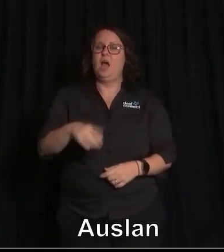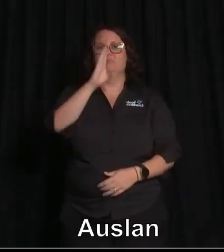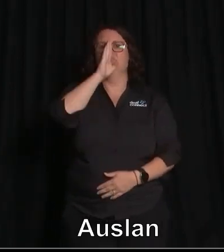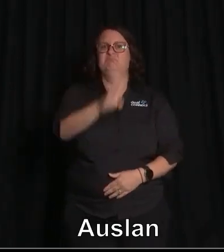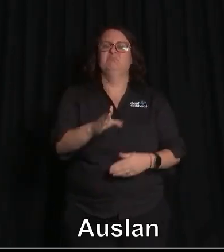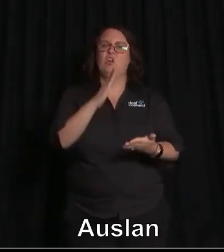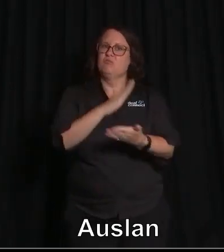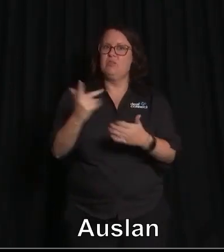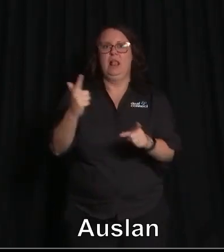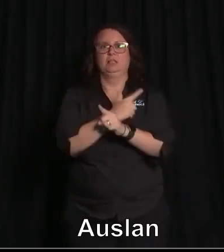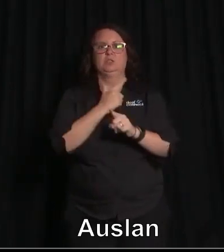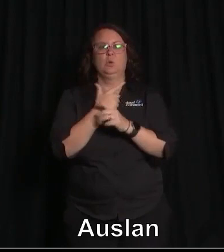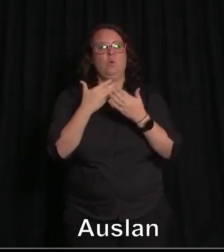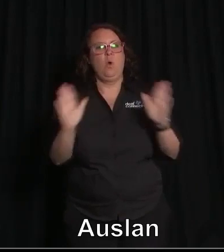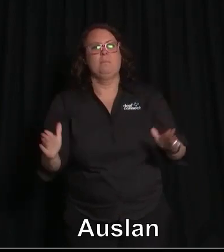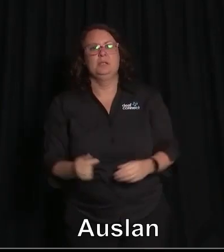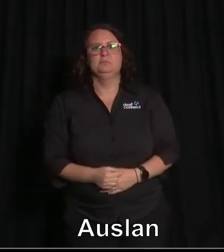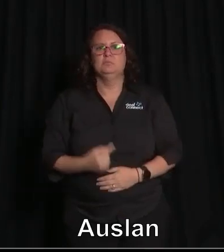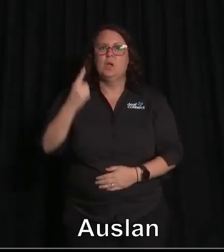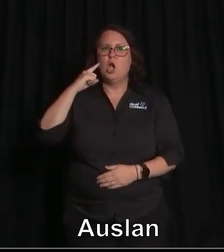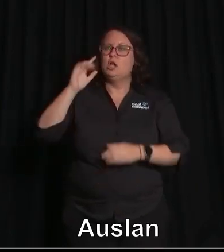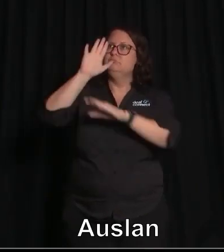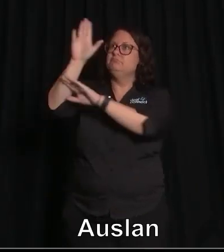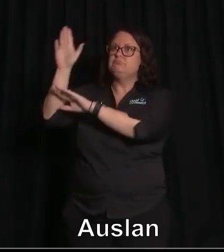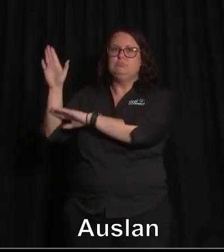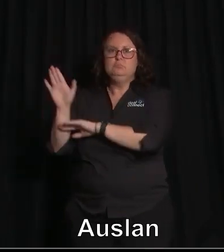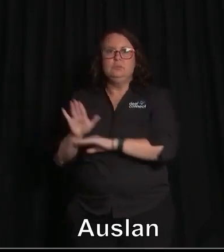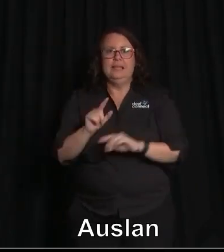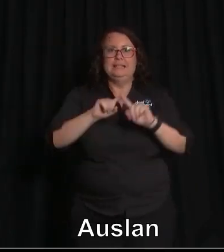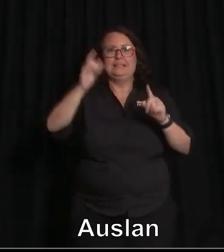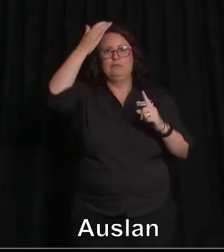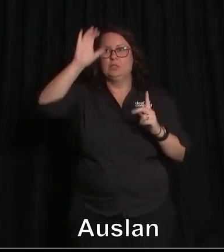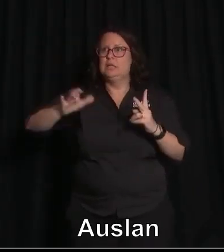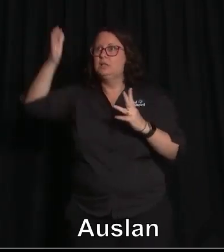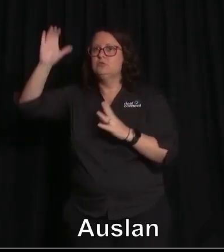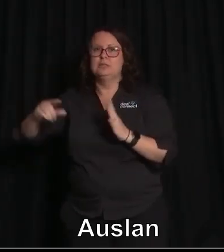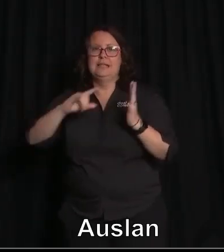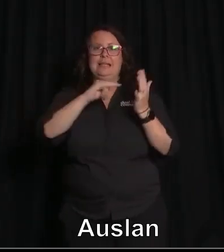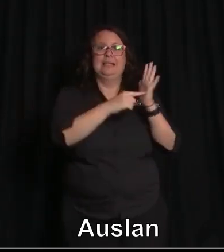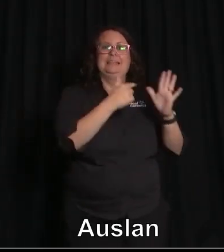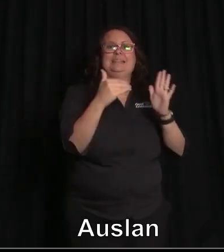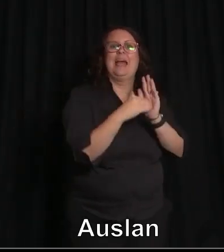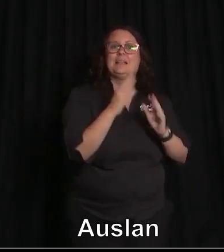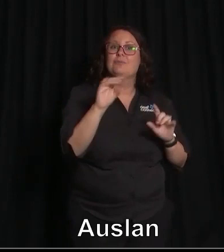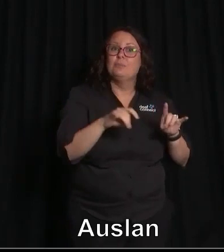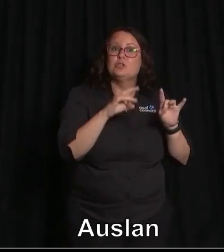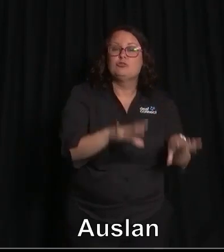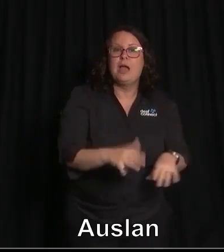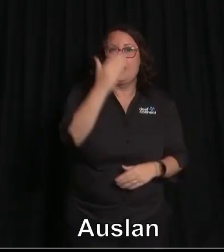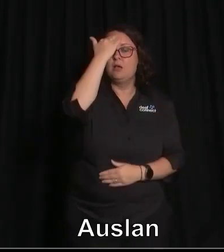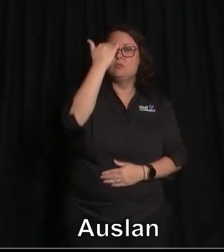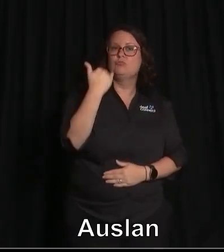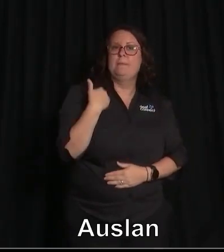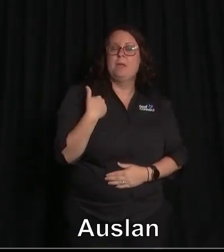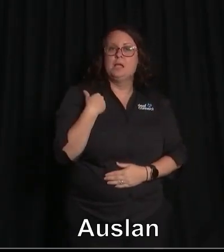real. We heard from around the world in the regional spotlights. Taz Clay from Australia reminded